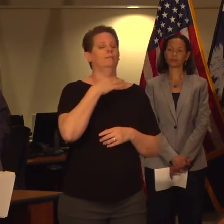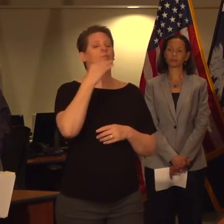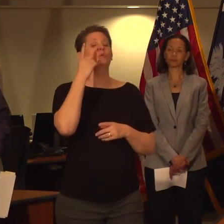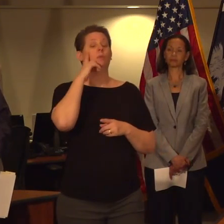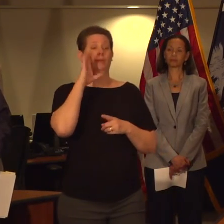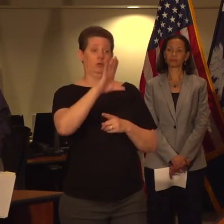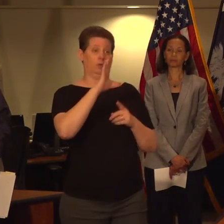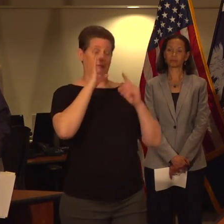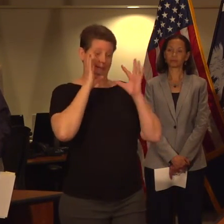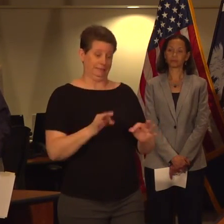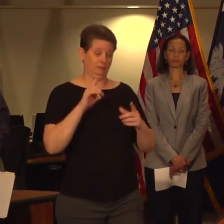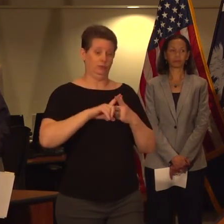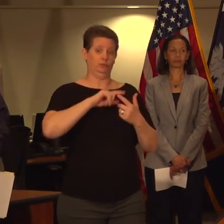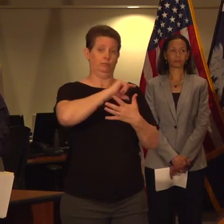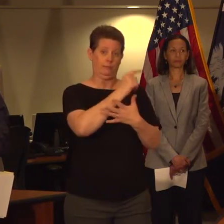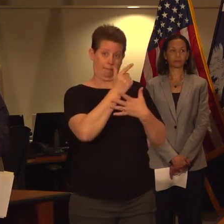orders has caused confusion?